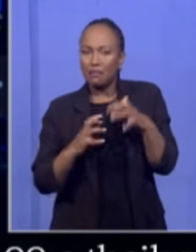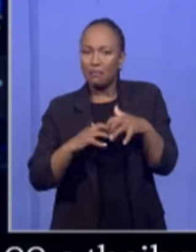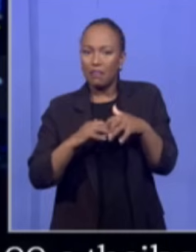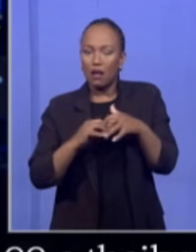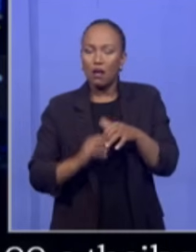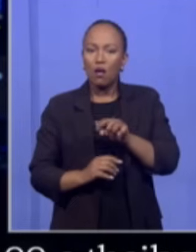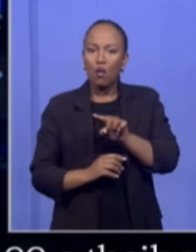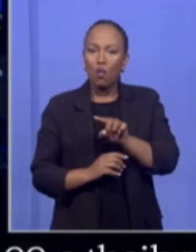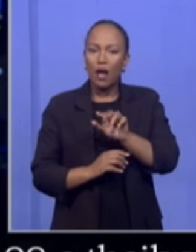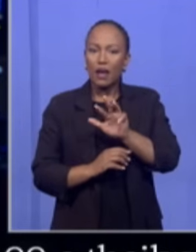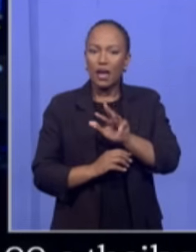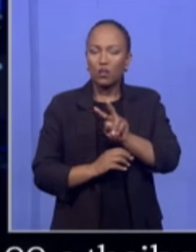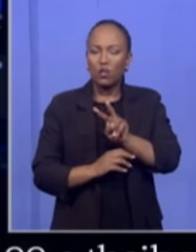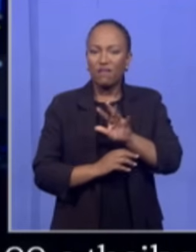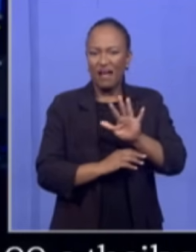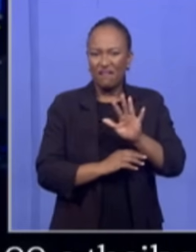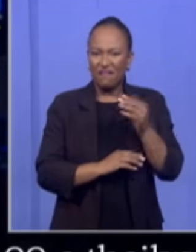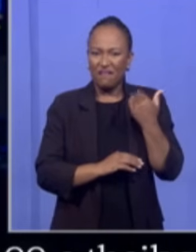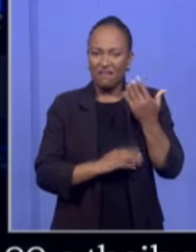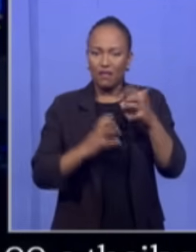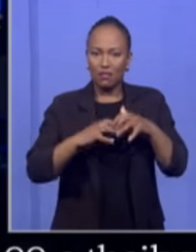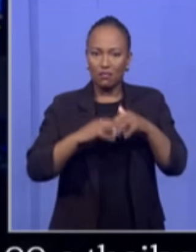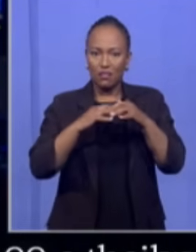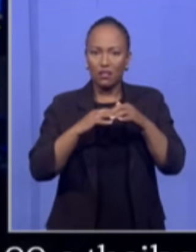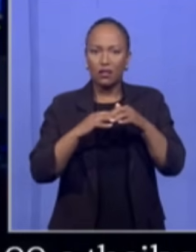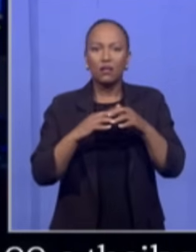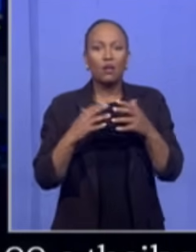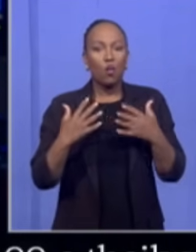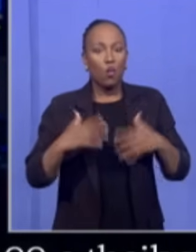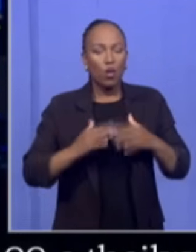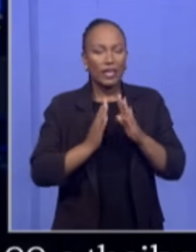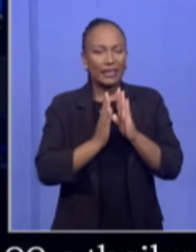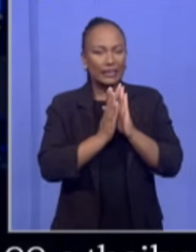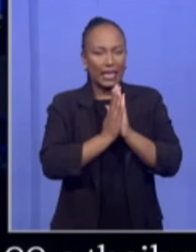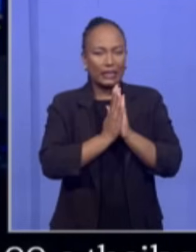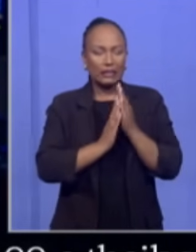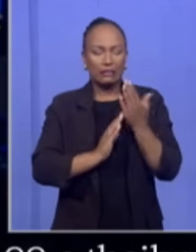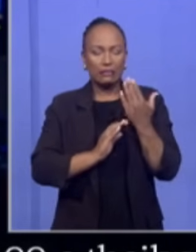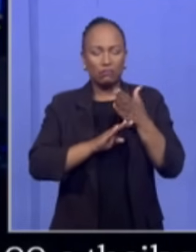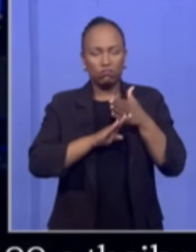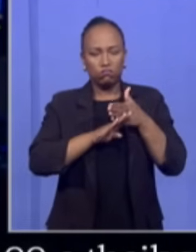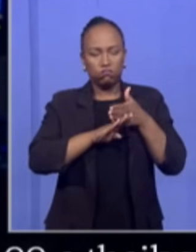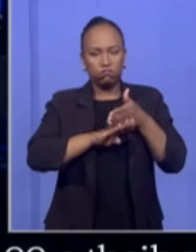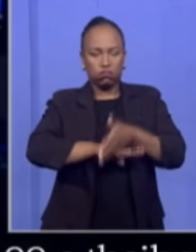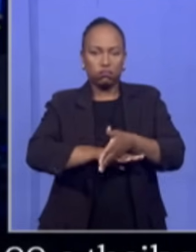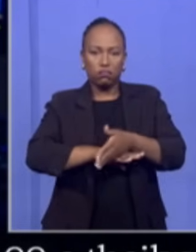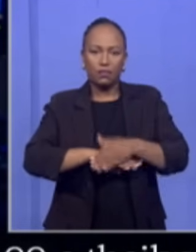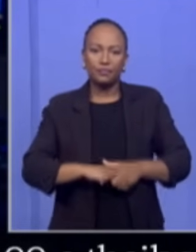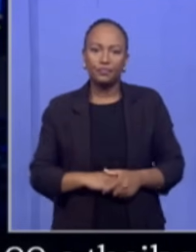1925, mme seo se tshwaya gore go nna gore ke kereke ya bogologolo go gaisa mo nageng.